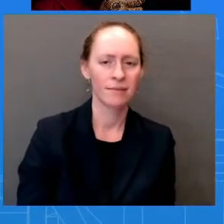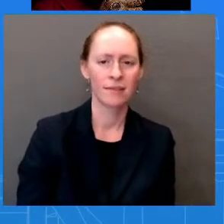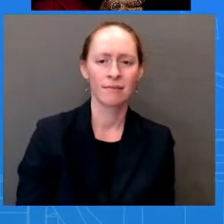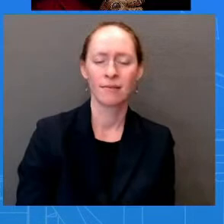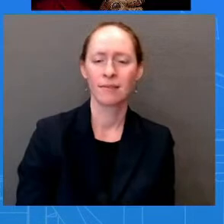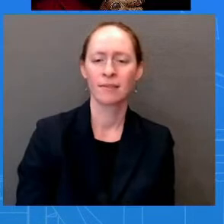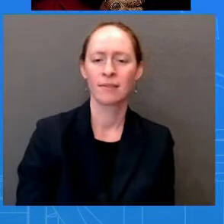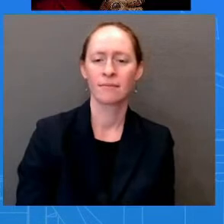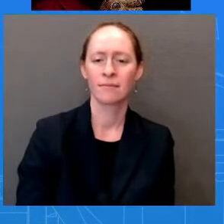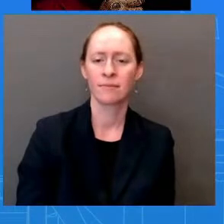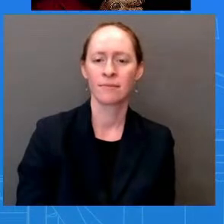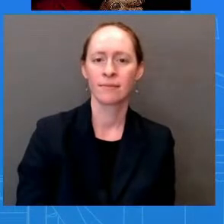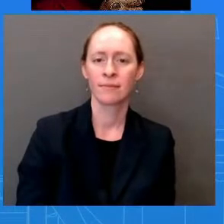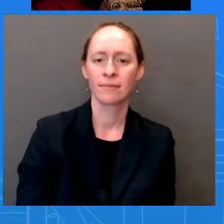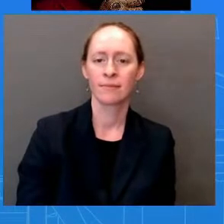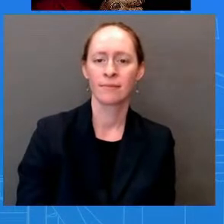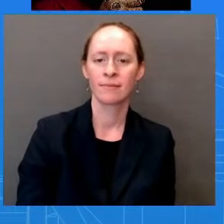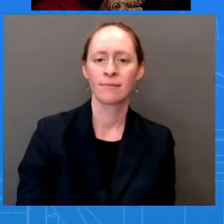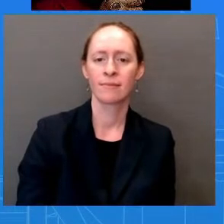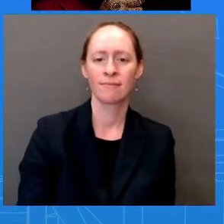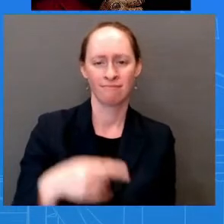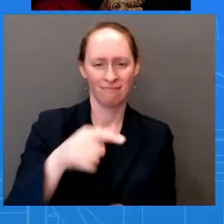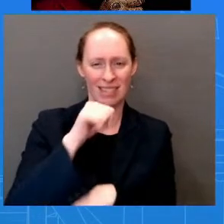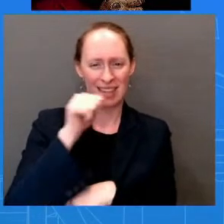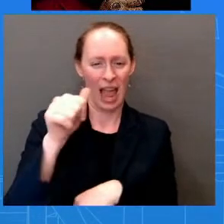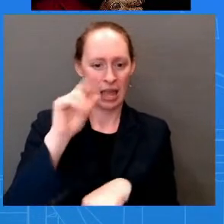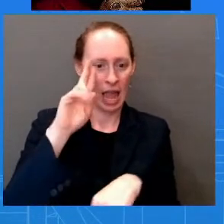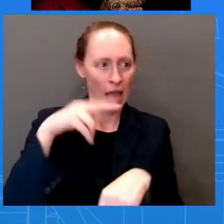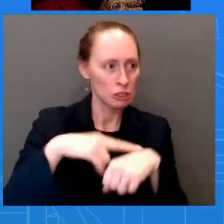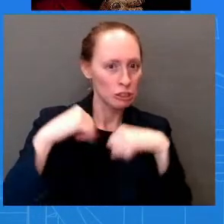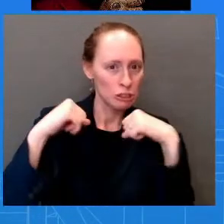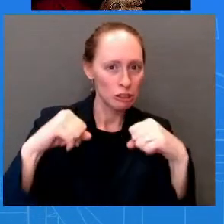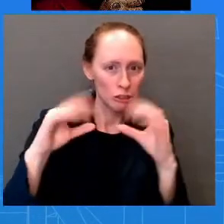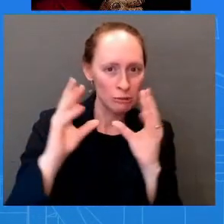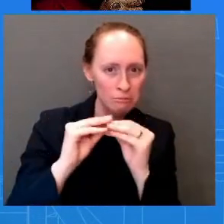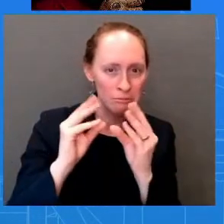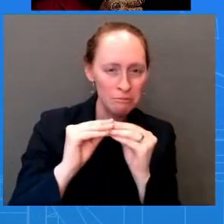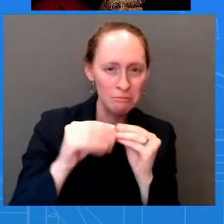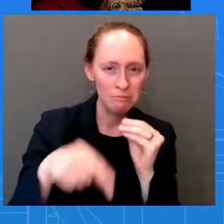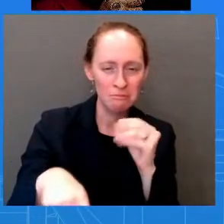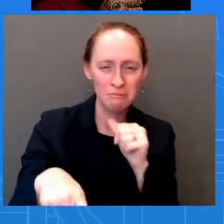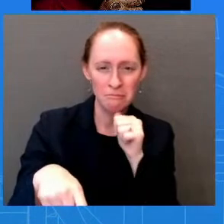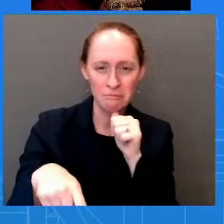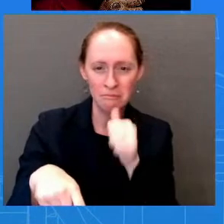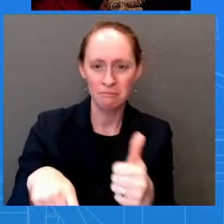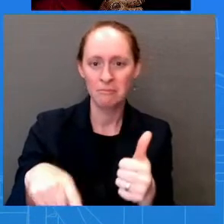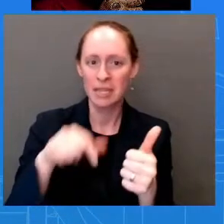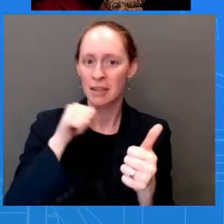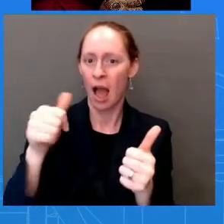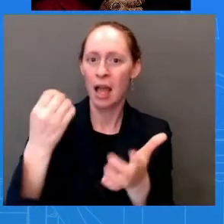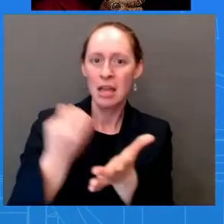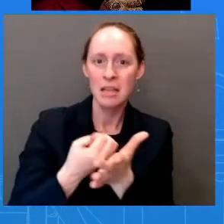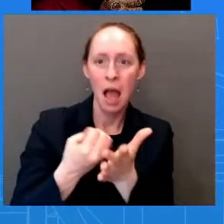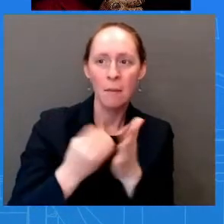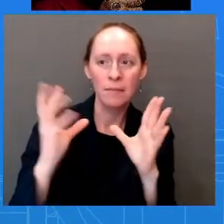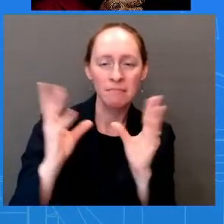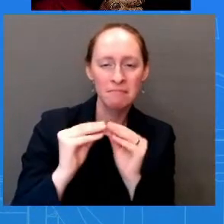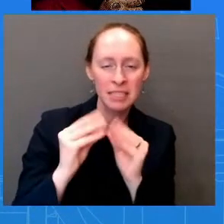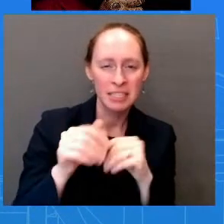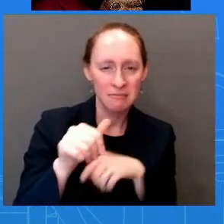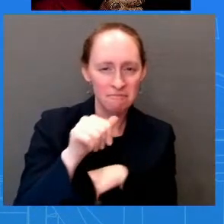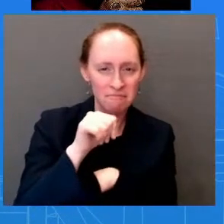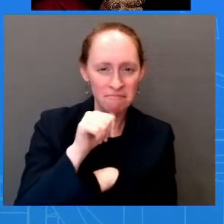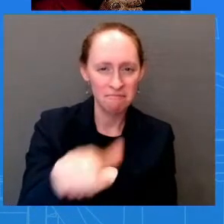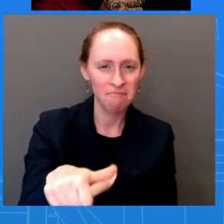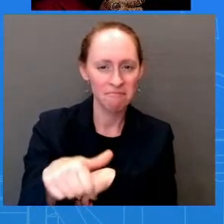not an economic meeting. This was not or economic summit. This was a young couple's wedding with their